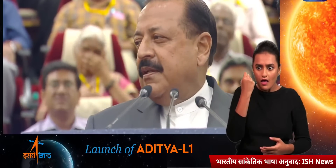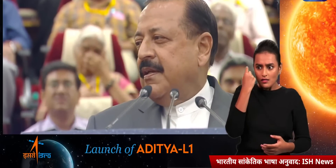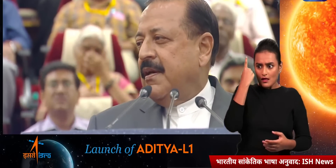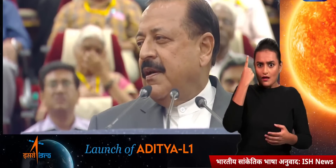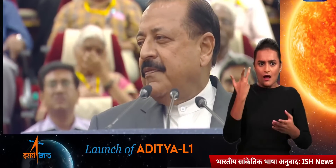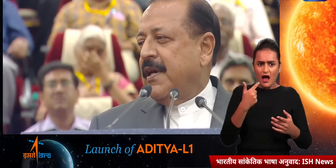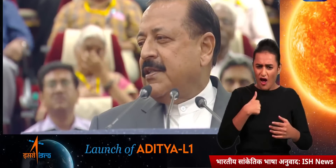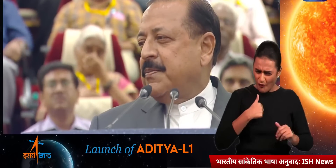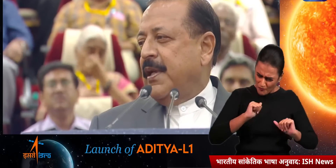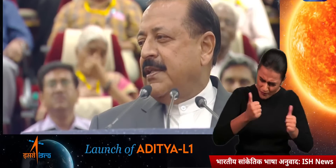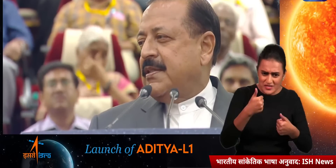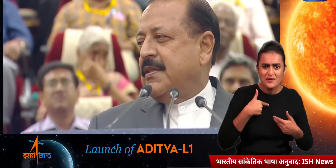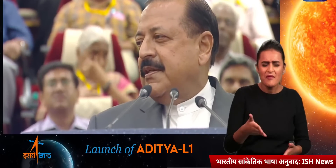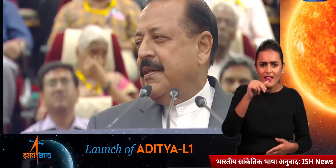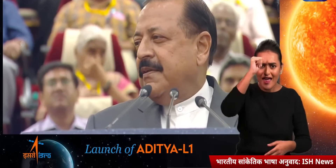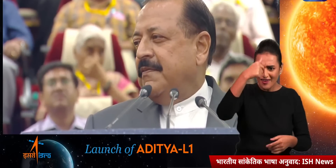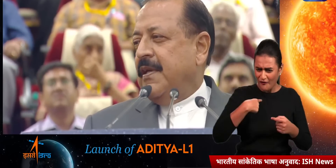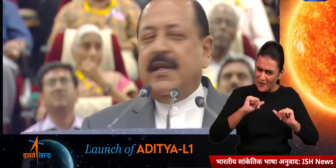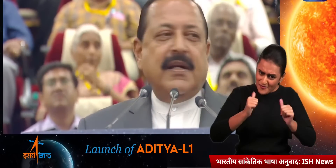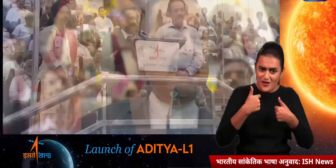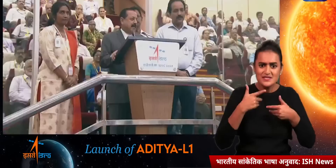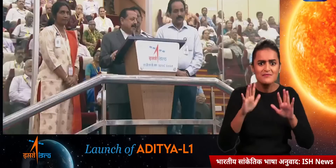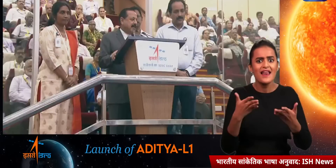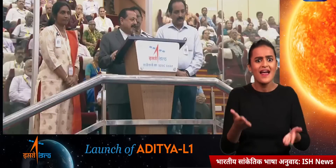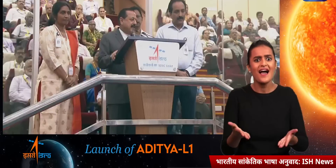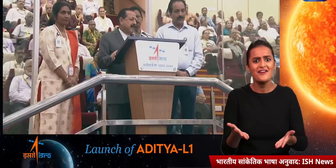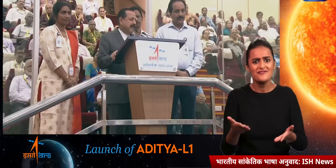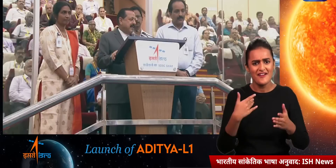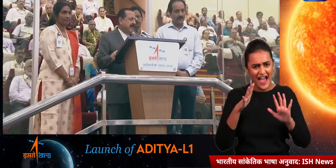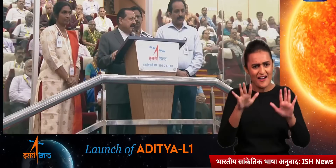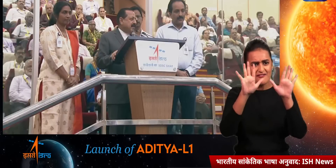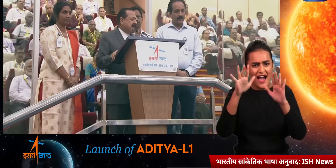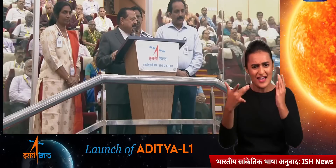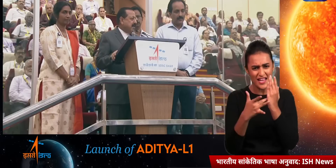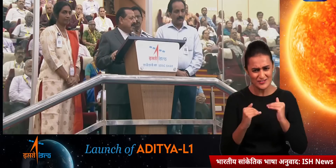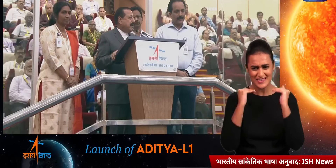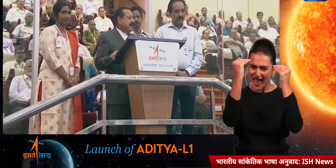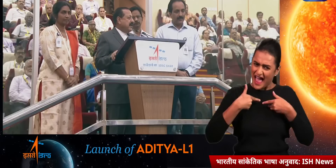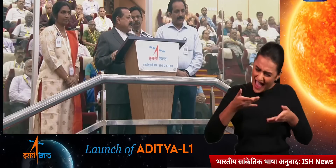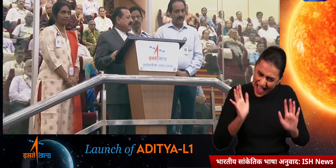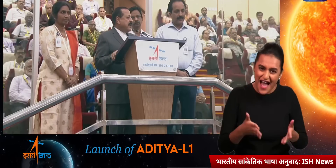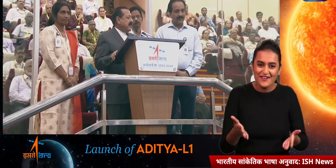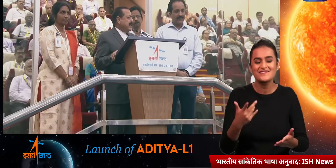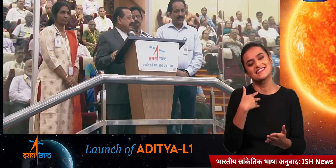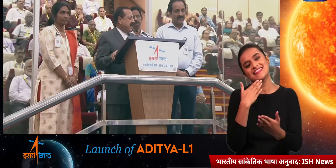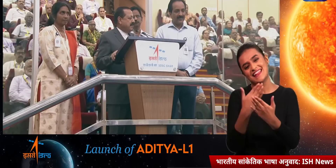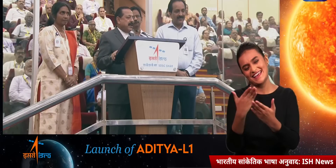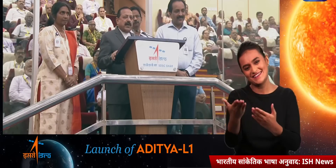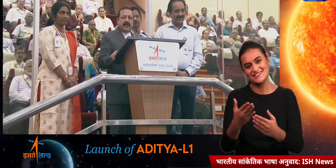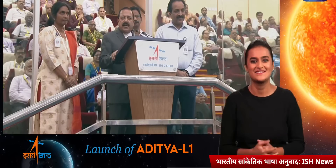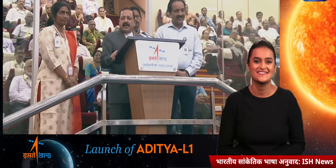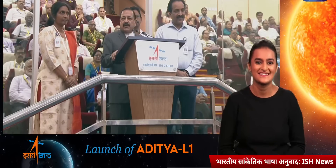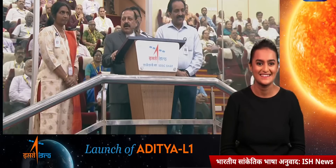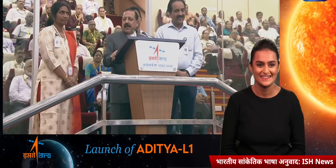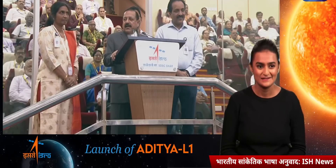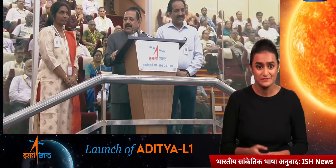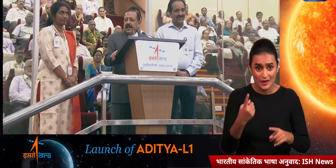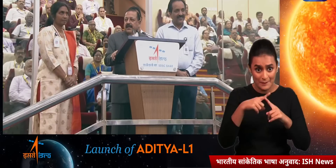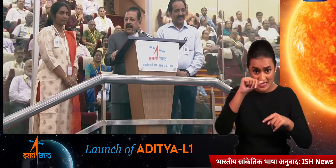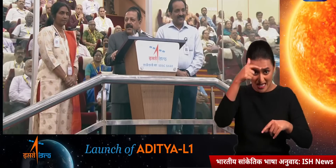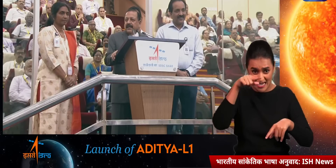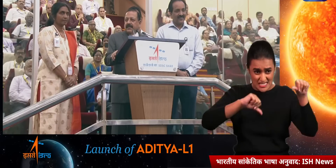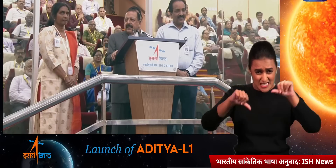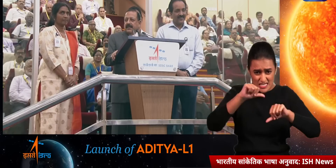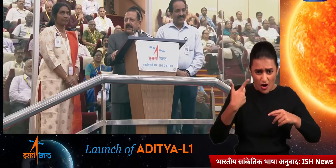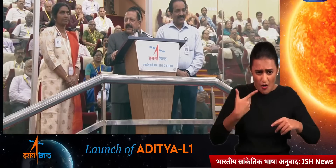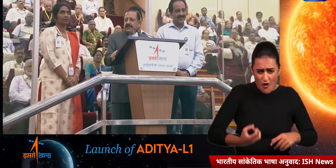potential of our space fraternity. Ladies and gentlemen, Indian scientists had been working, toiling day